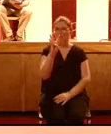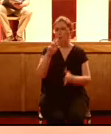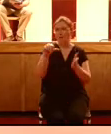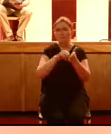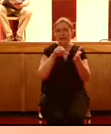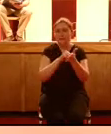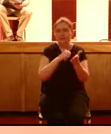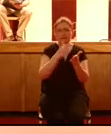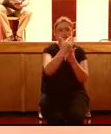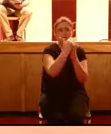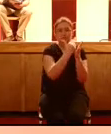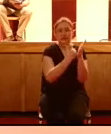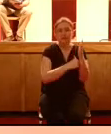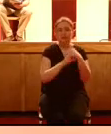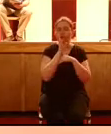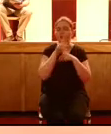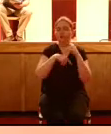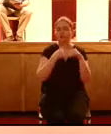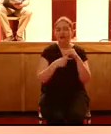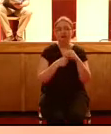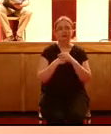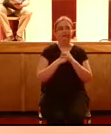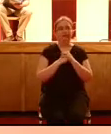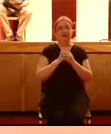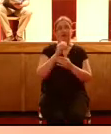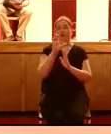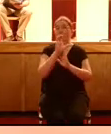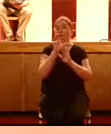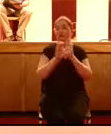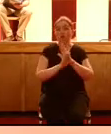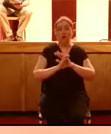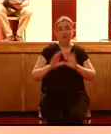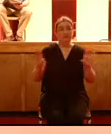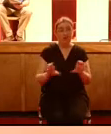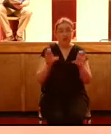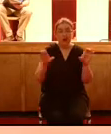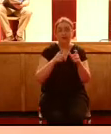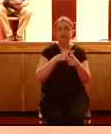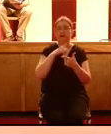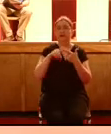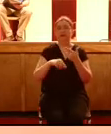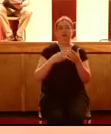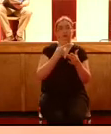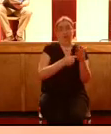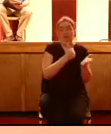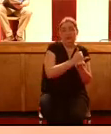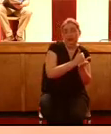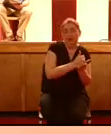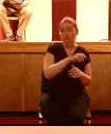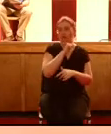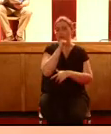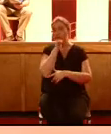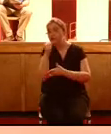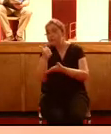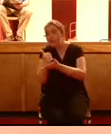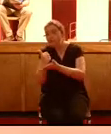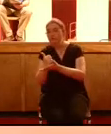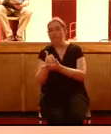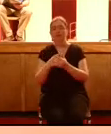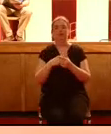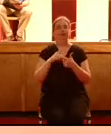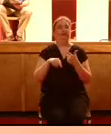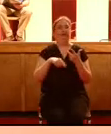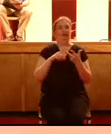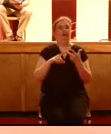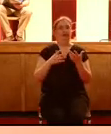everything about a professional development, a code of conduct, how it's enforced, what they found helpful, what they didn't, and